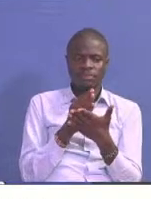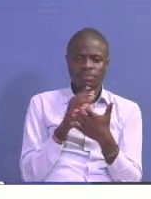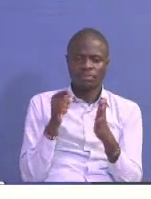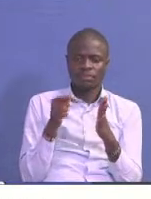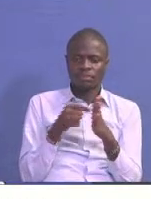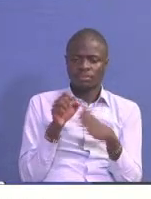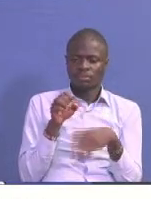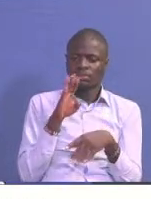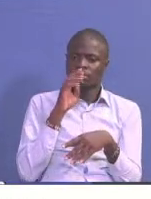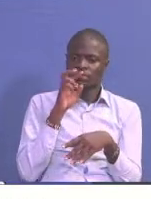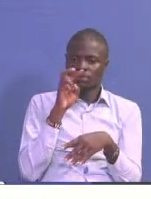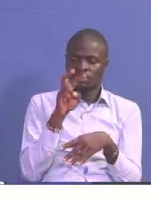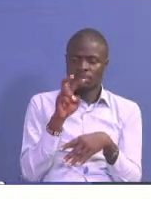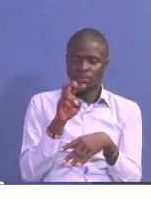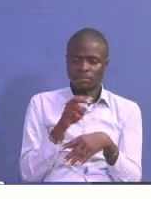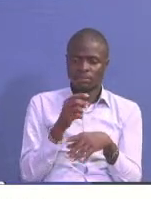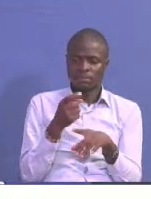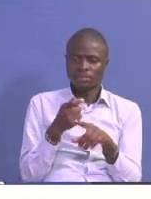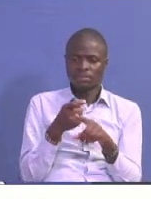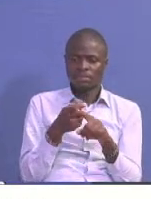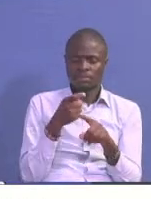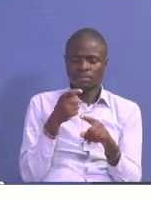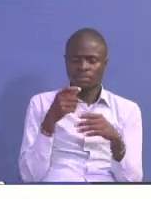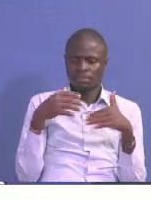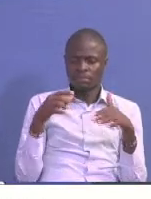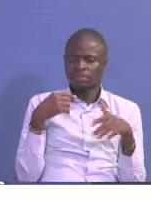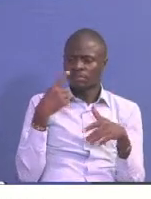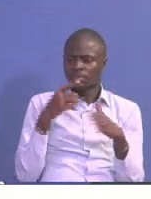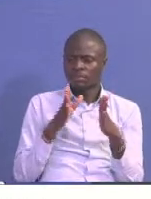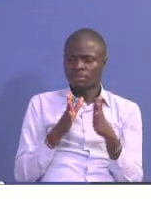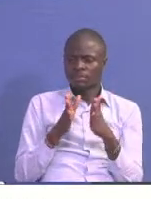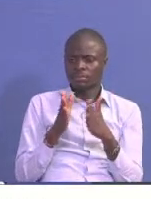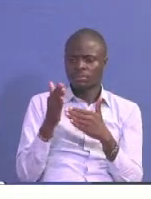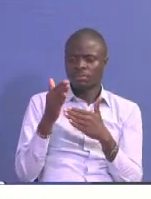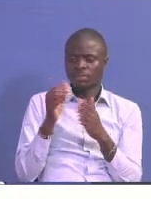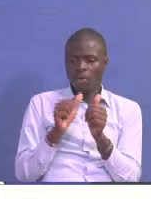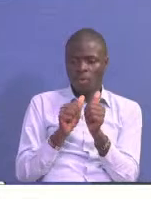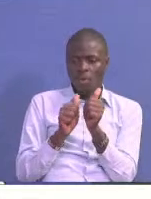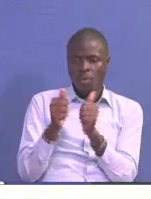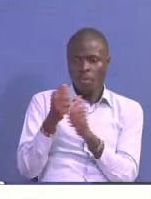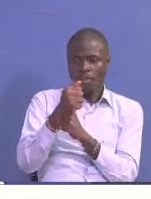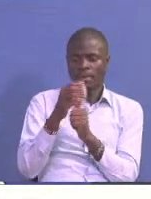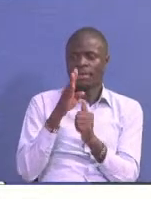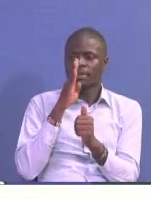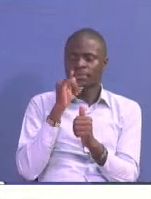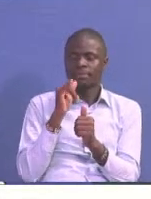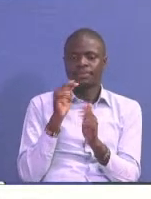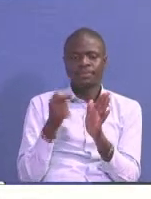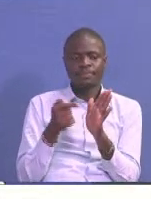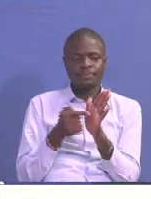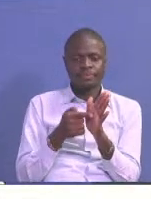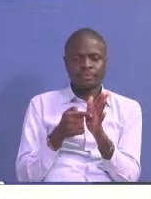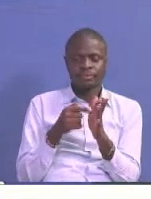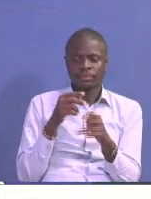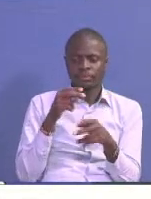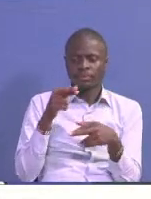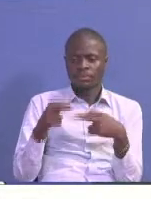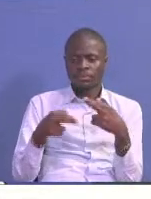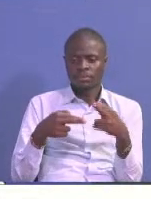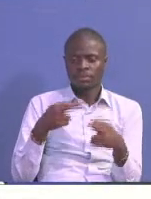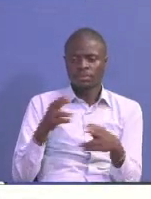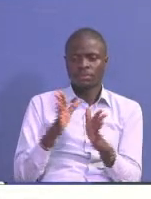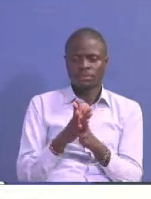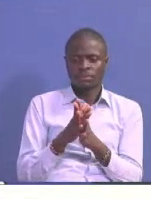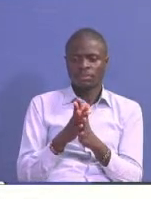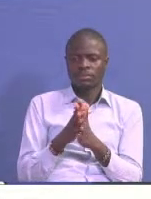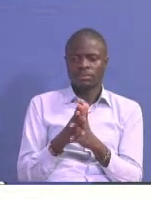seen even from the people who pass by. So the results, the strategies bring results.